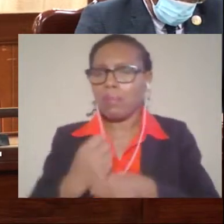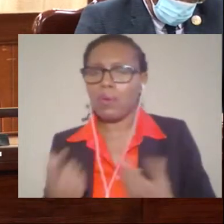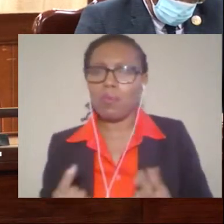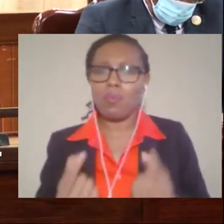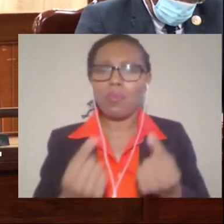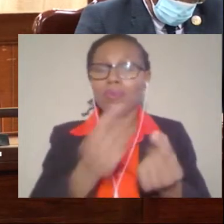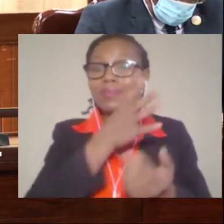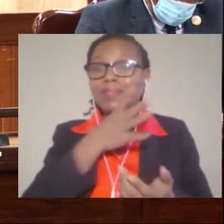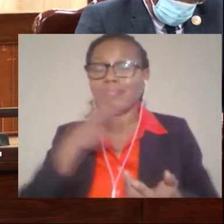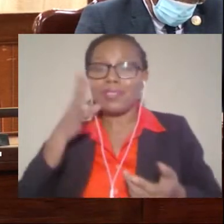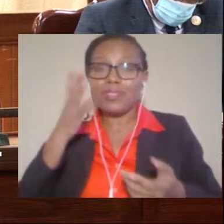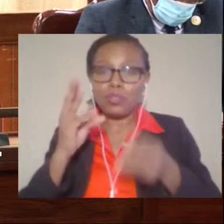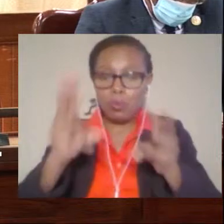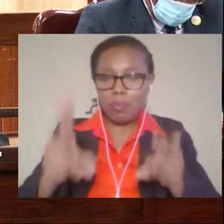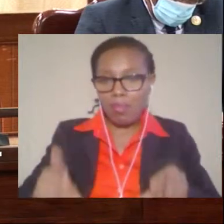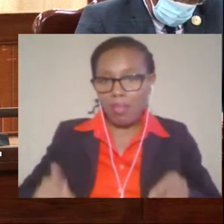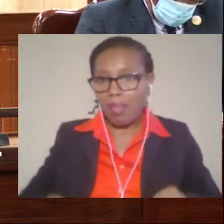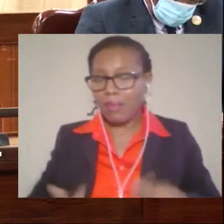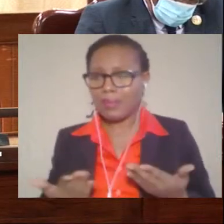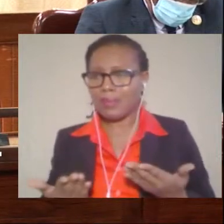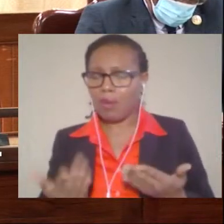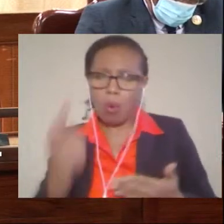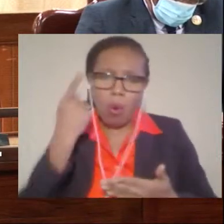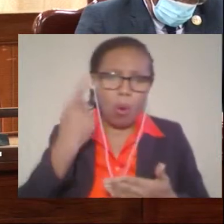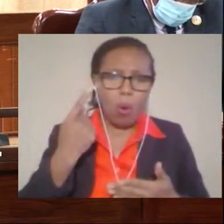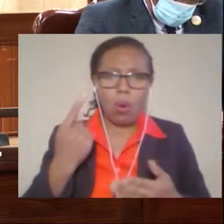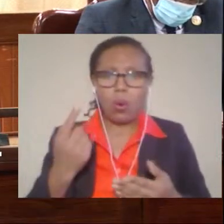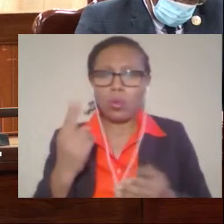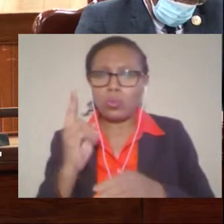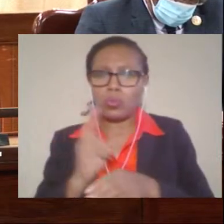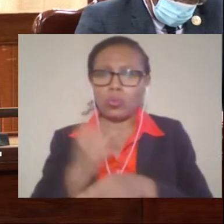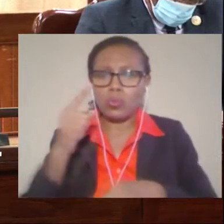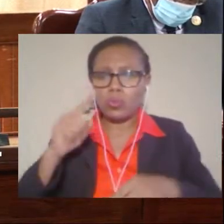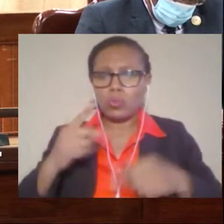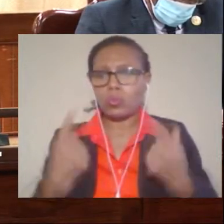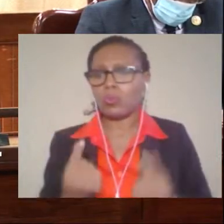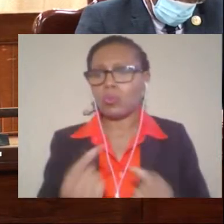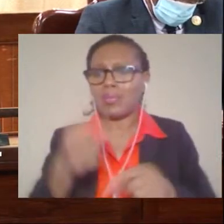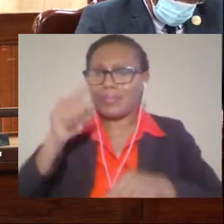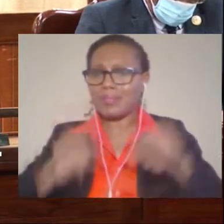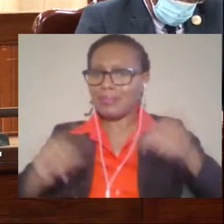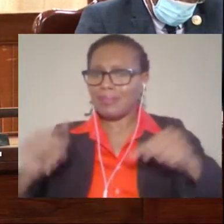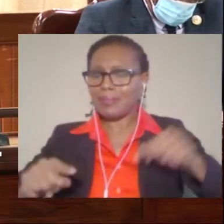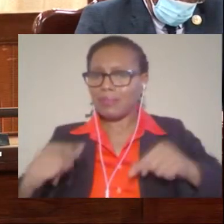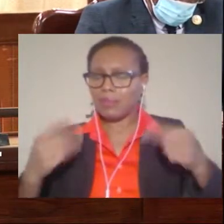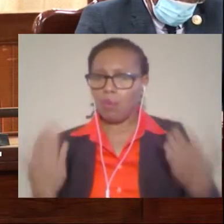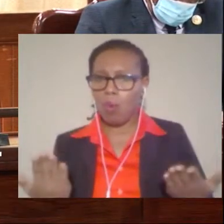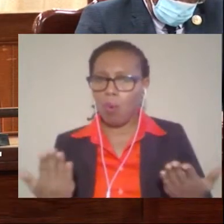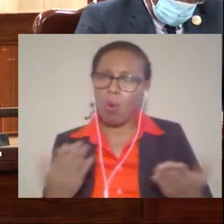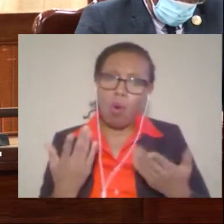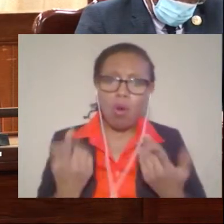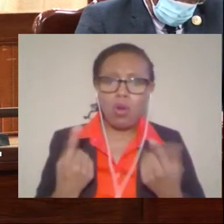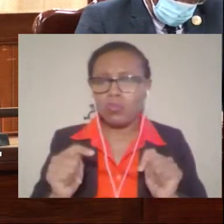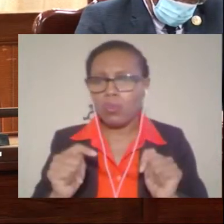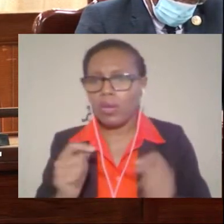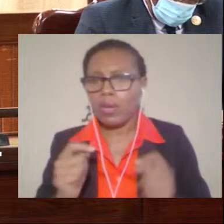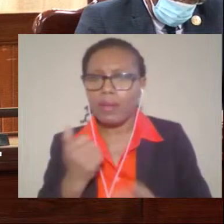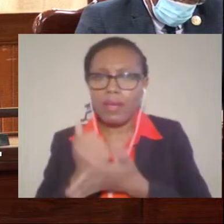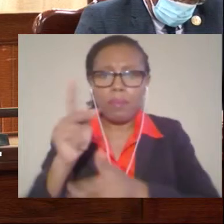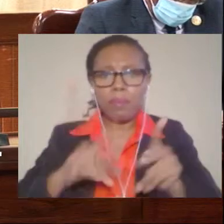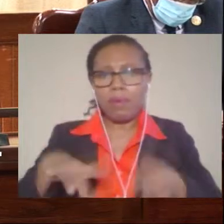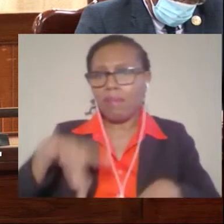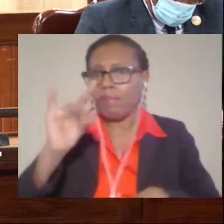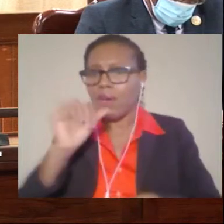necessarily diversification, not necessarily new employment efforts, not necessarily building institutional capacity.